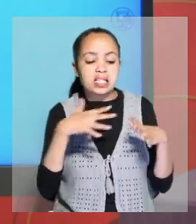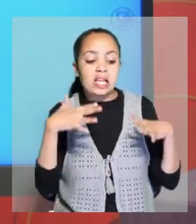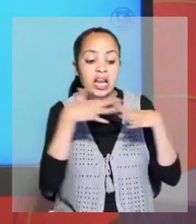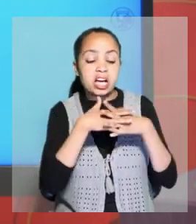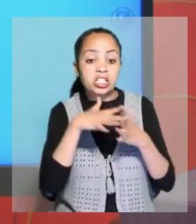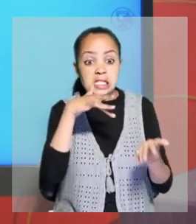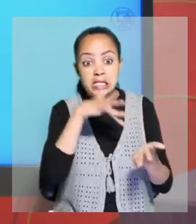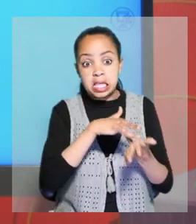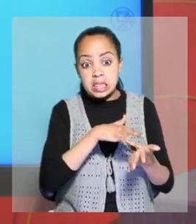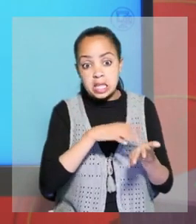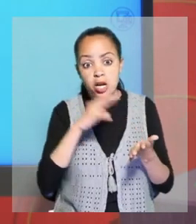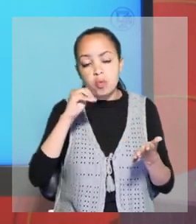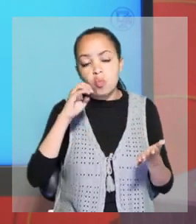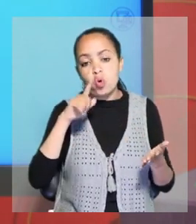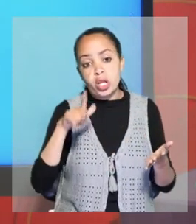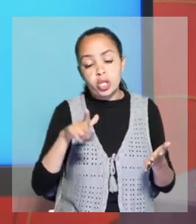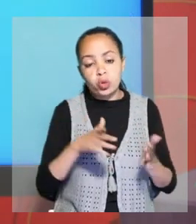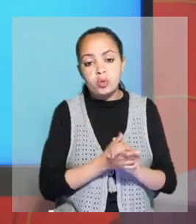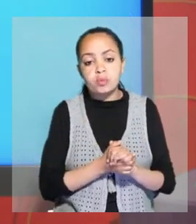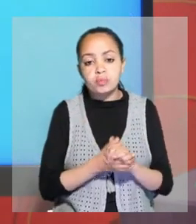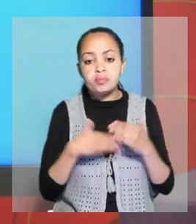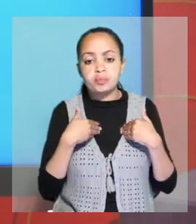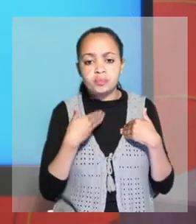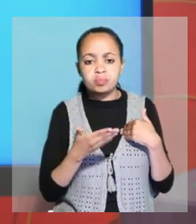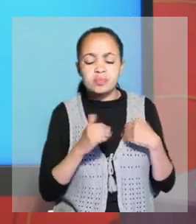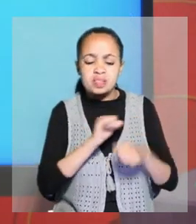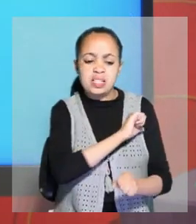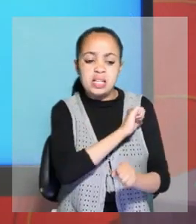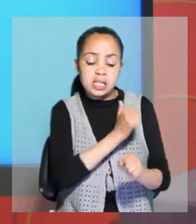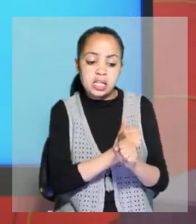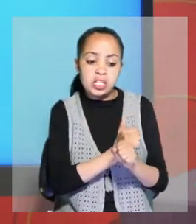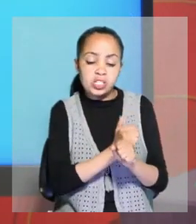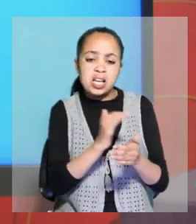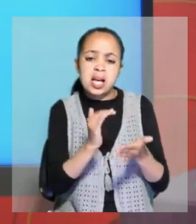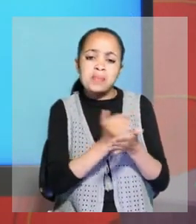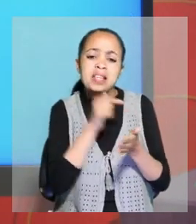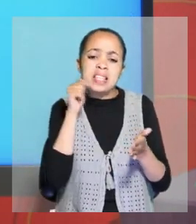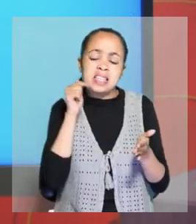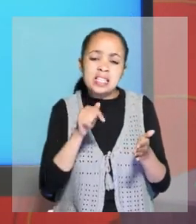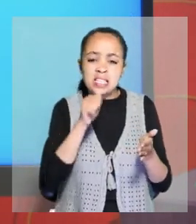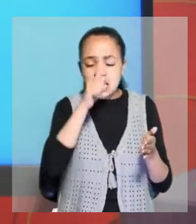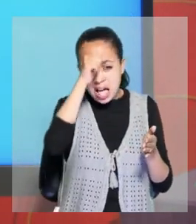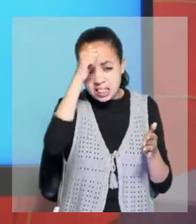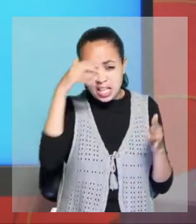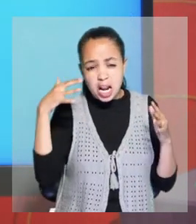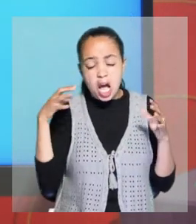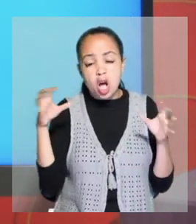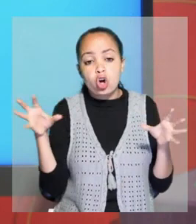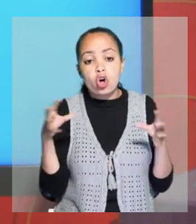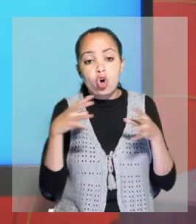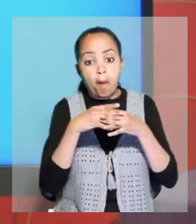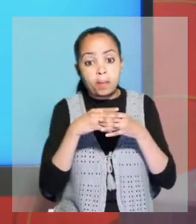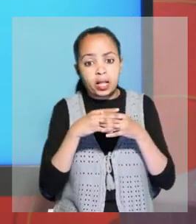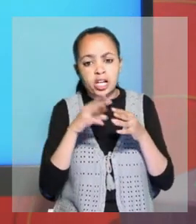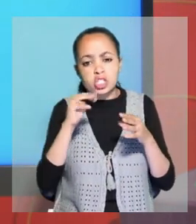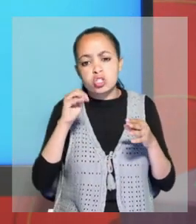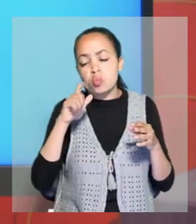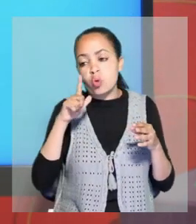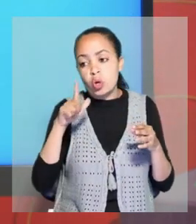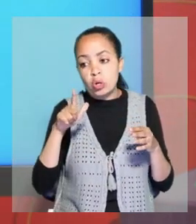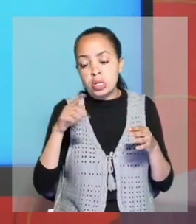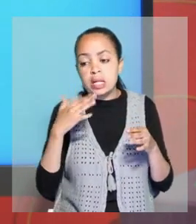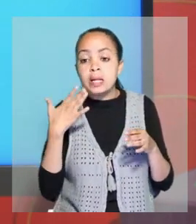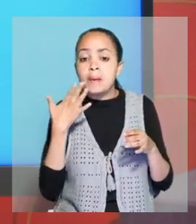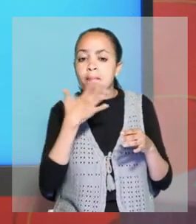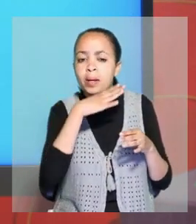reaction center molecule. An energy captured by this antenna complex molecule, where